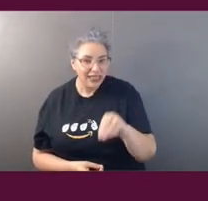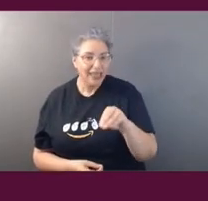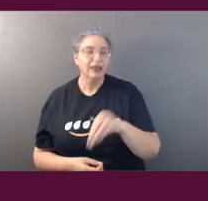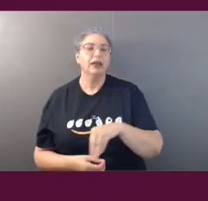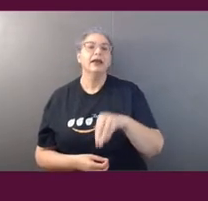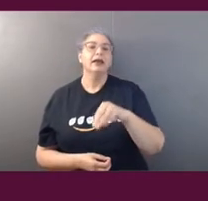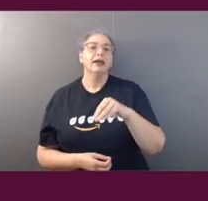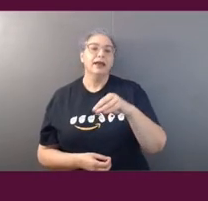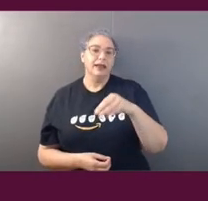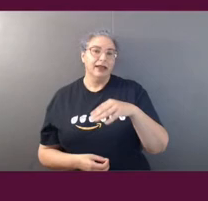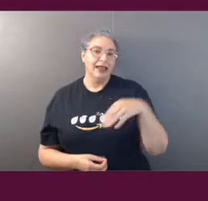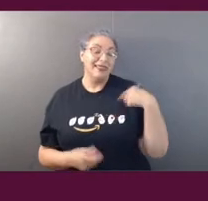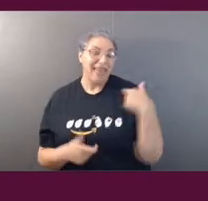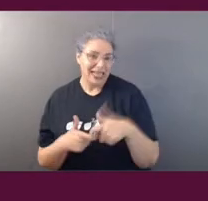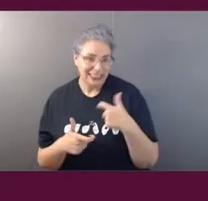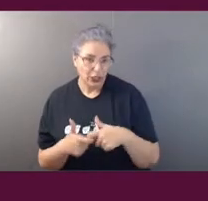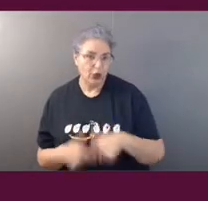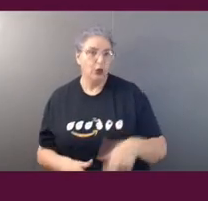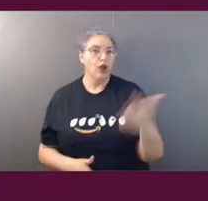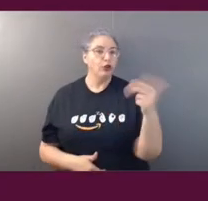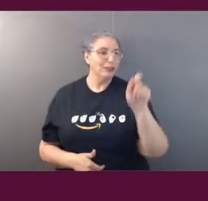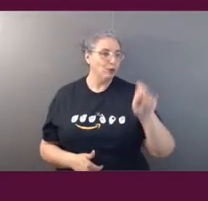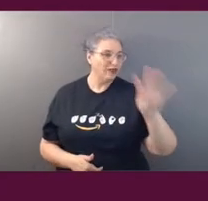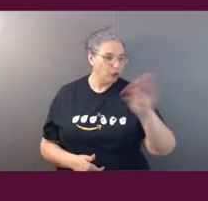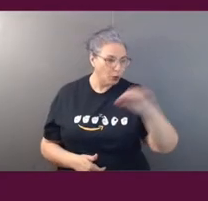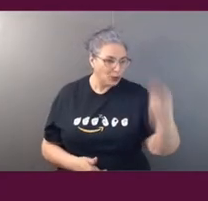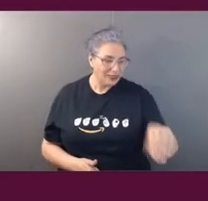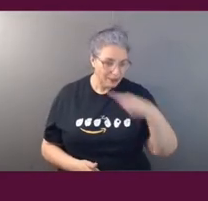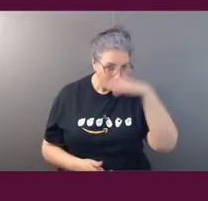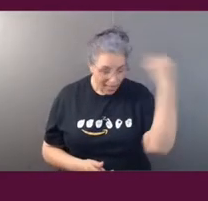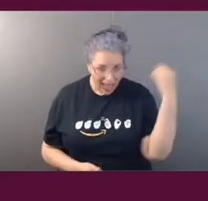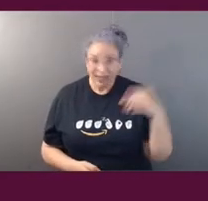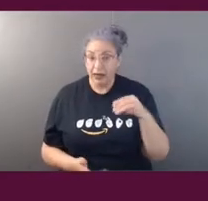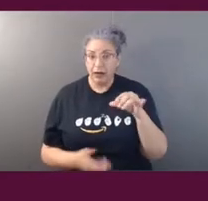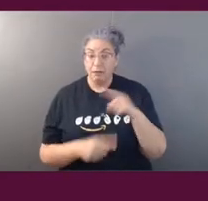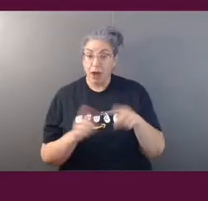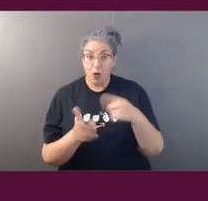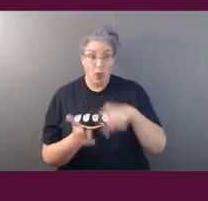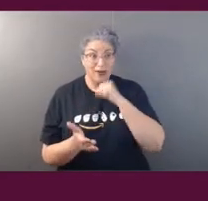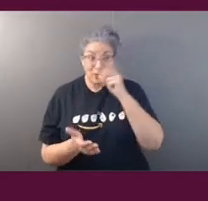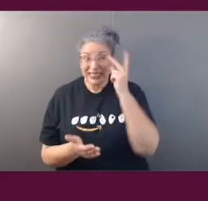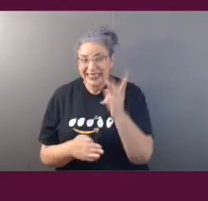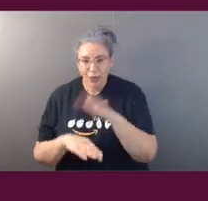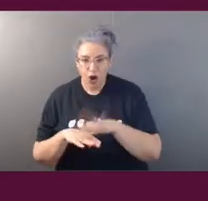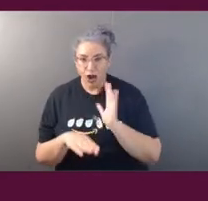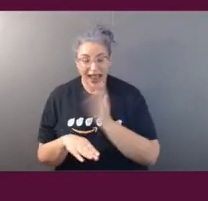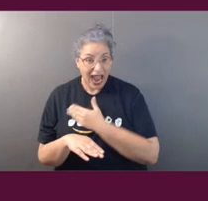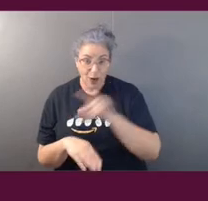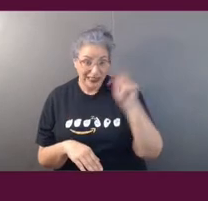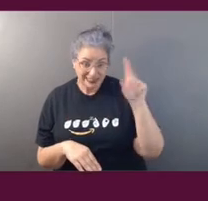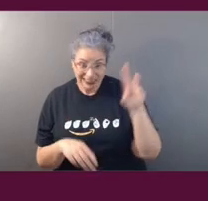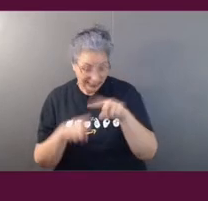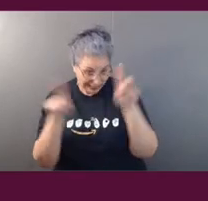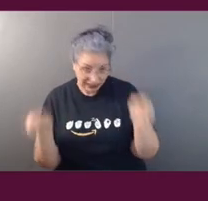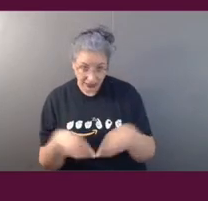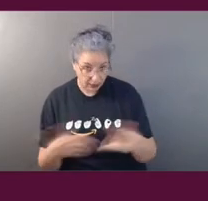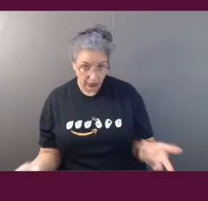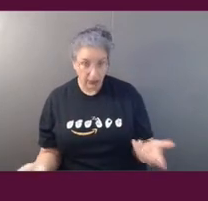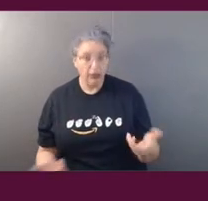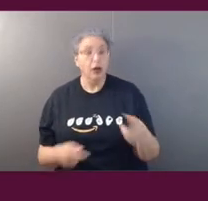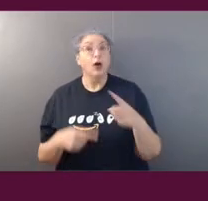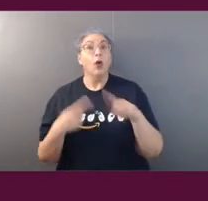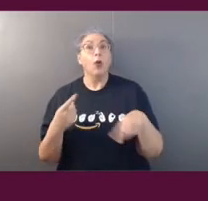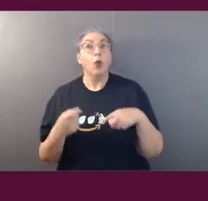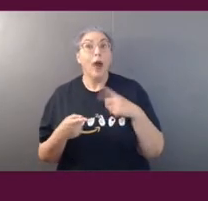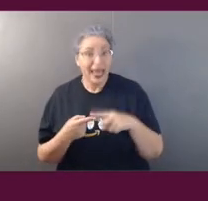18.5% Latino, 13.4% Black. Like, these are this is not what we see on our screens. And when we do see it on our screens, I do feel like